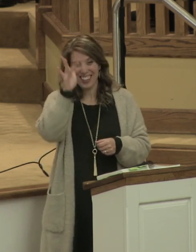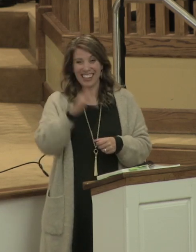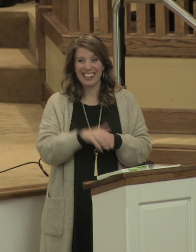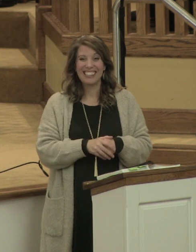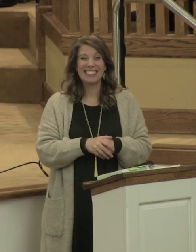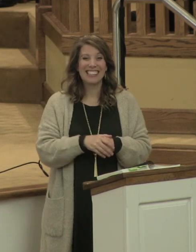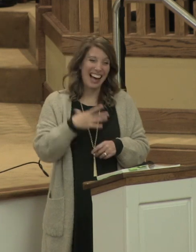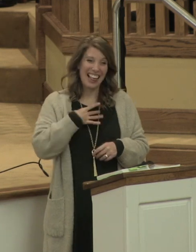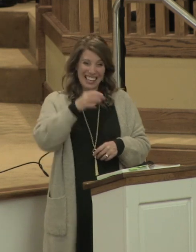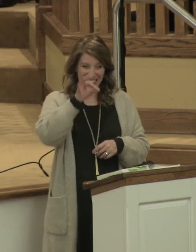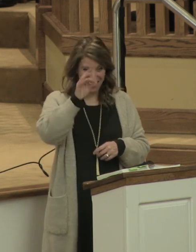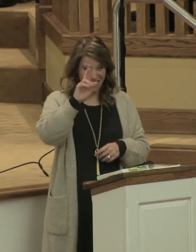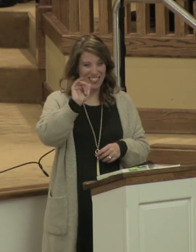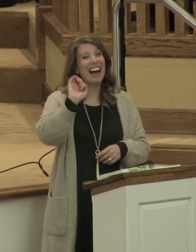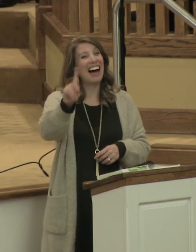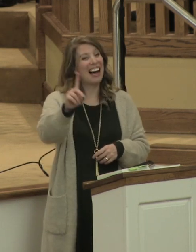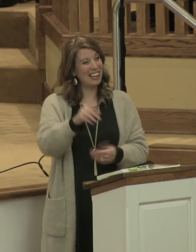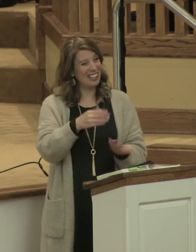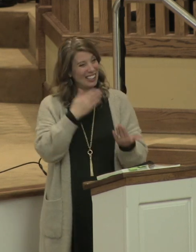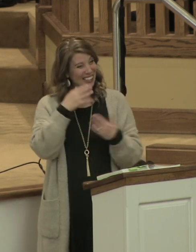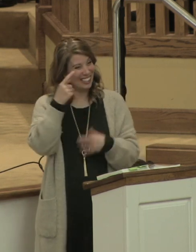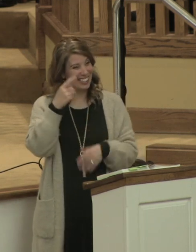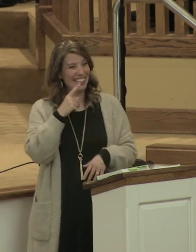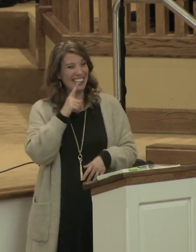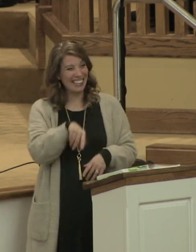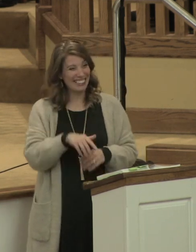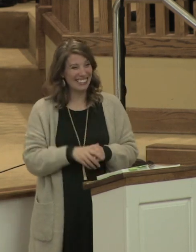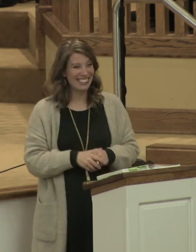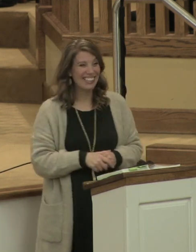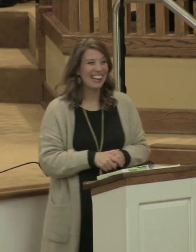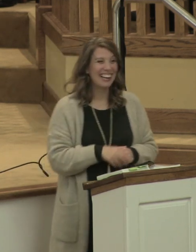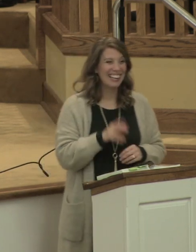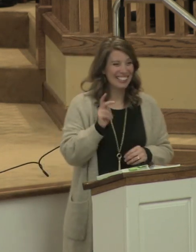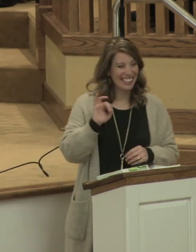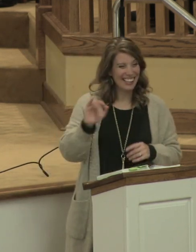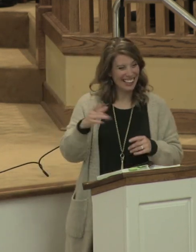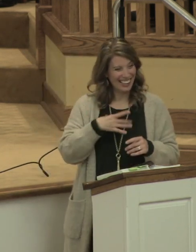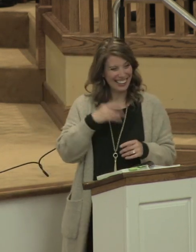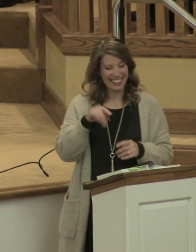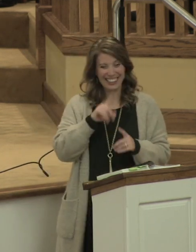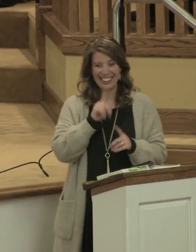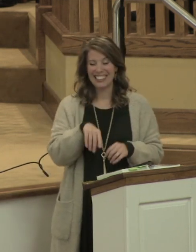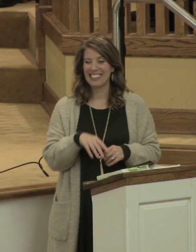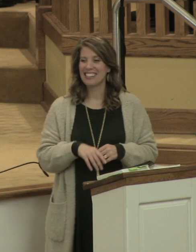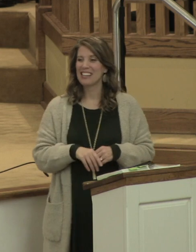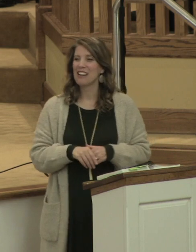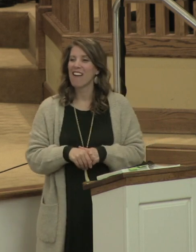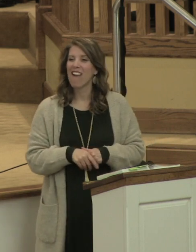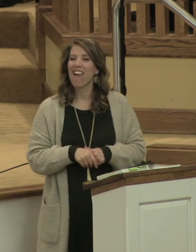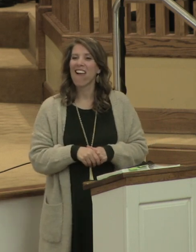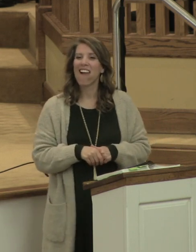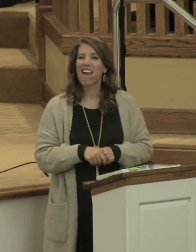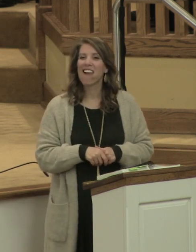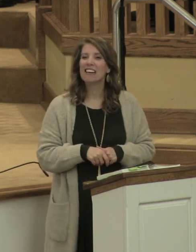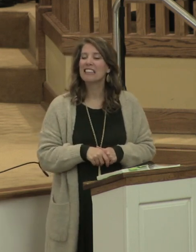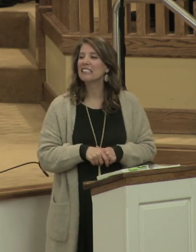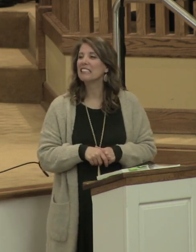like, fried. Oh, yeah, that's a good answer right there. That was a good answer, Neil. I like that. Who else? I saw. Yes,